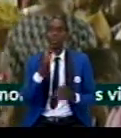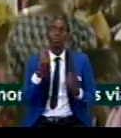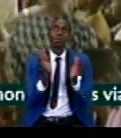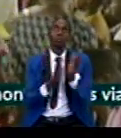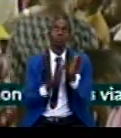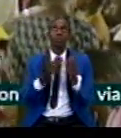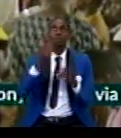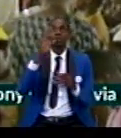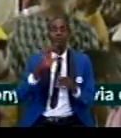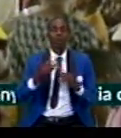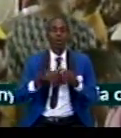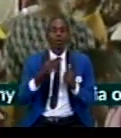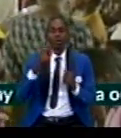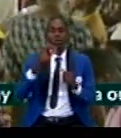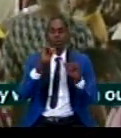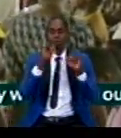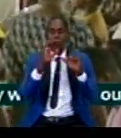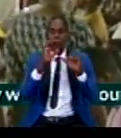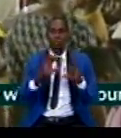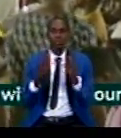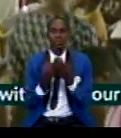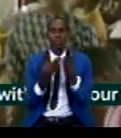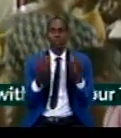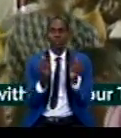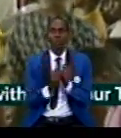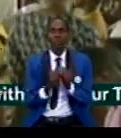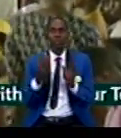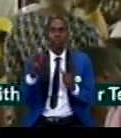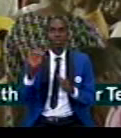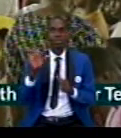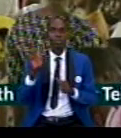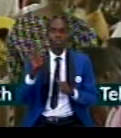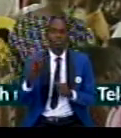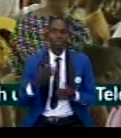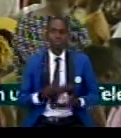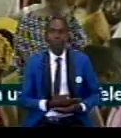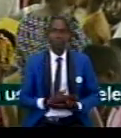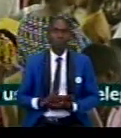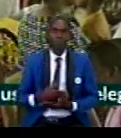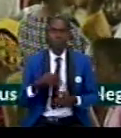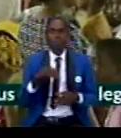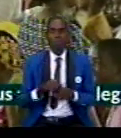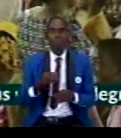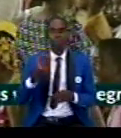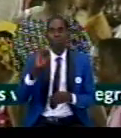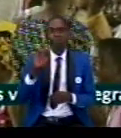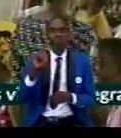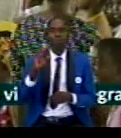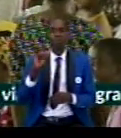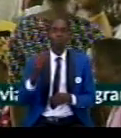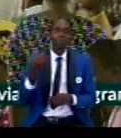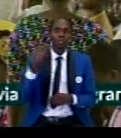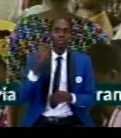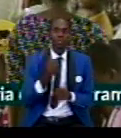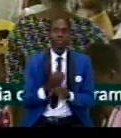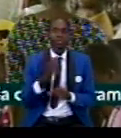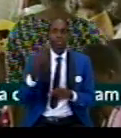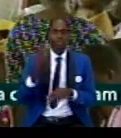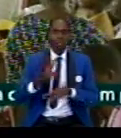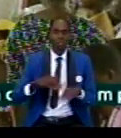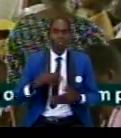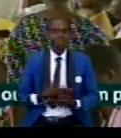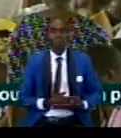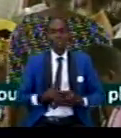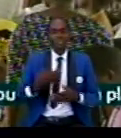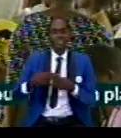in October last year. He said he is called Williams. Praise the Lord. Yes, while we are still on that,